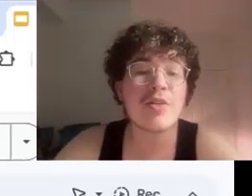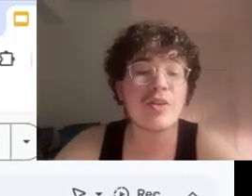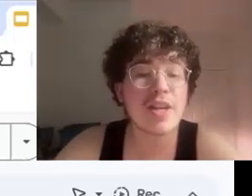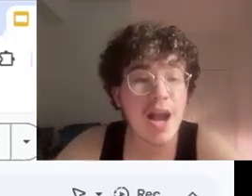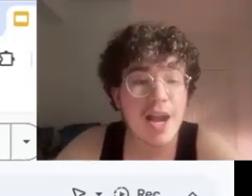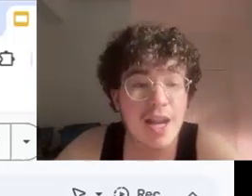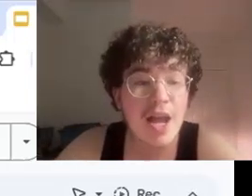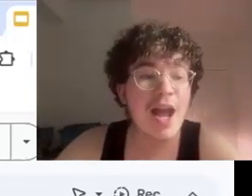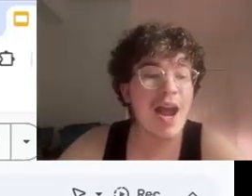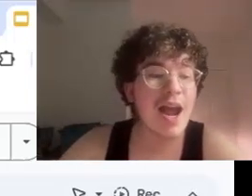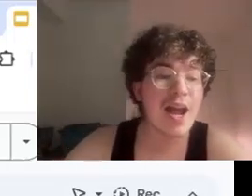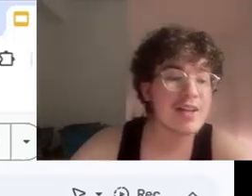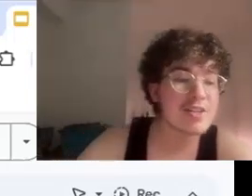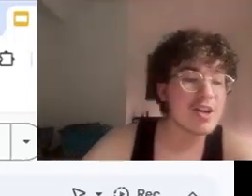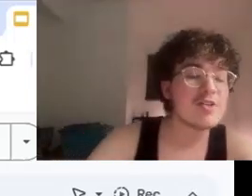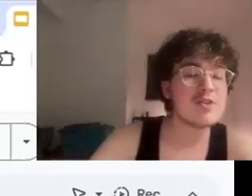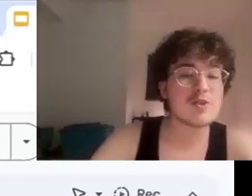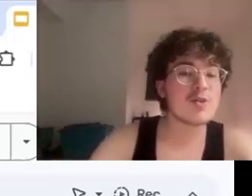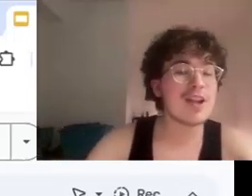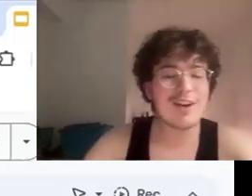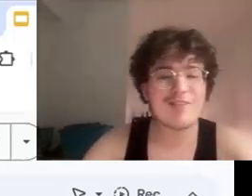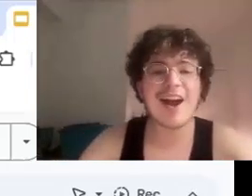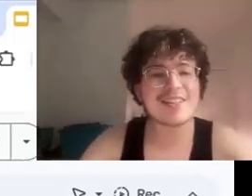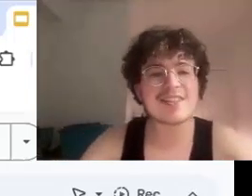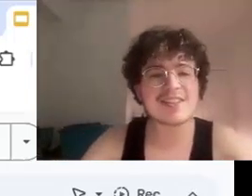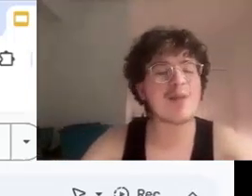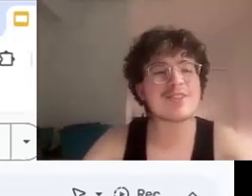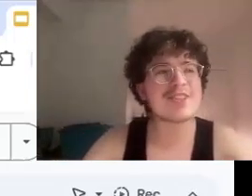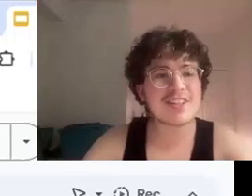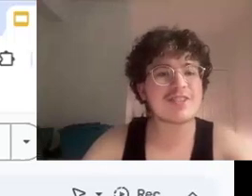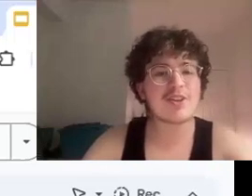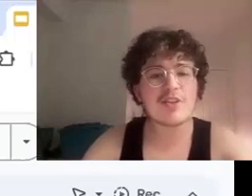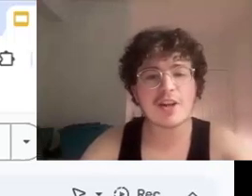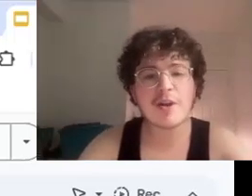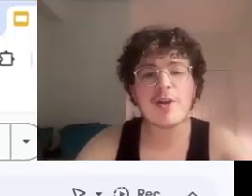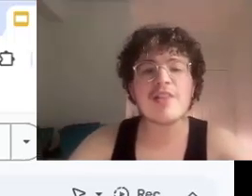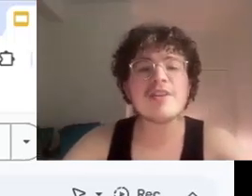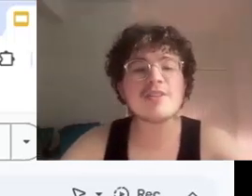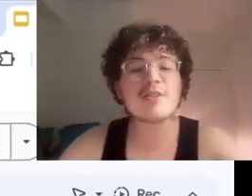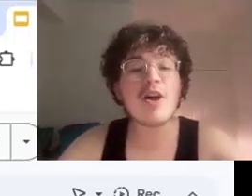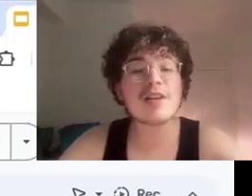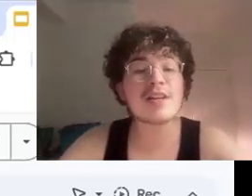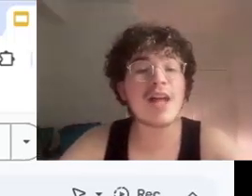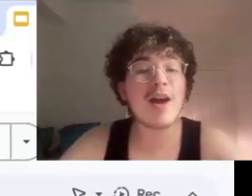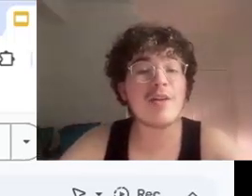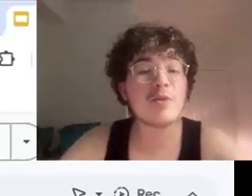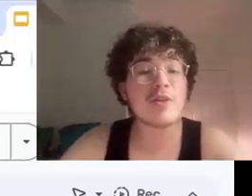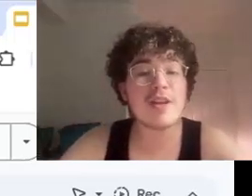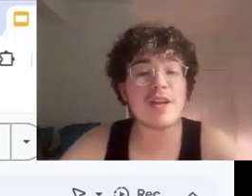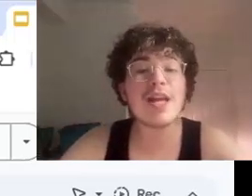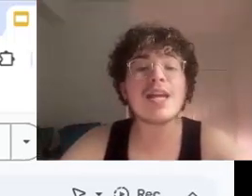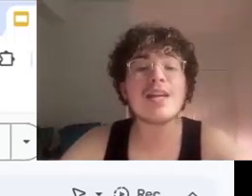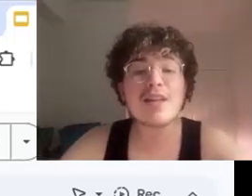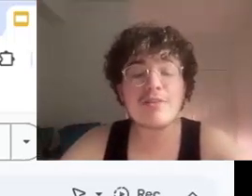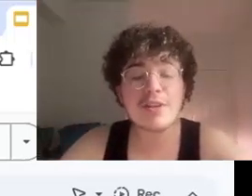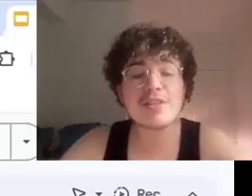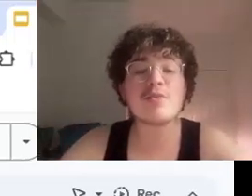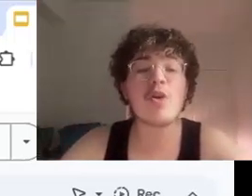coercive institutionalization law. So some of my initial priorities in my project were searching